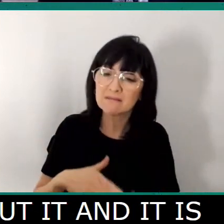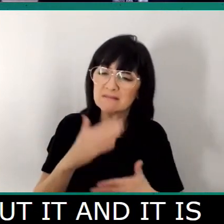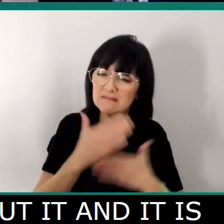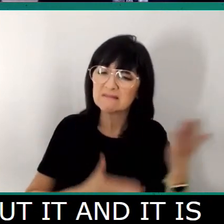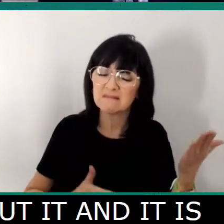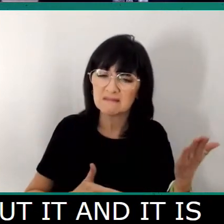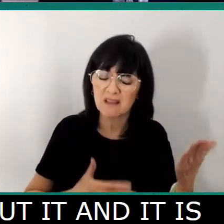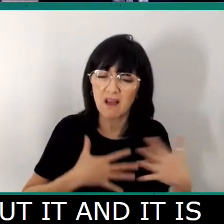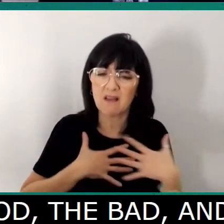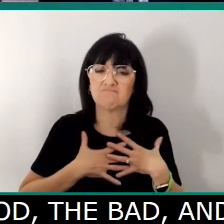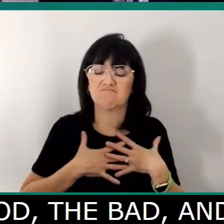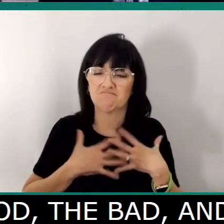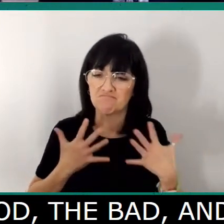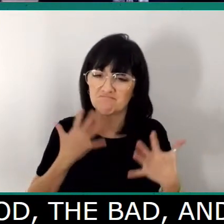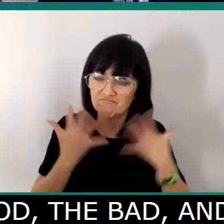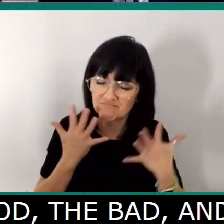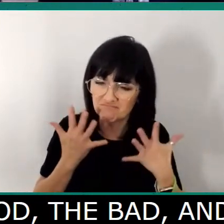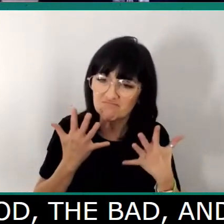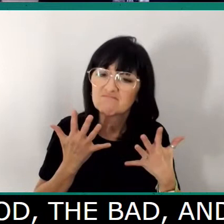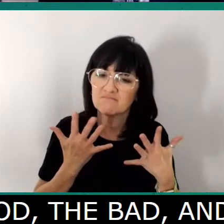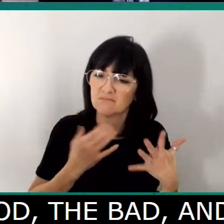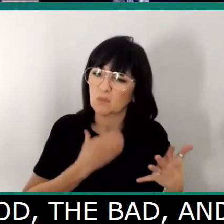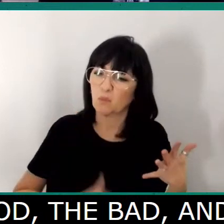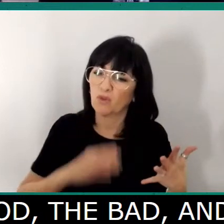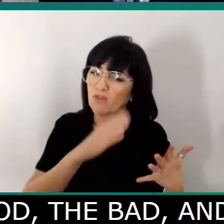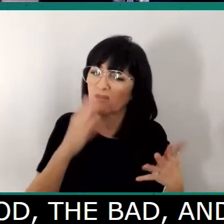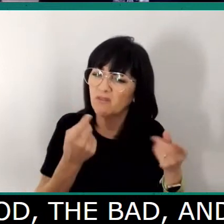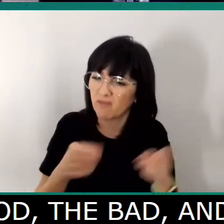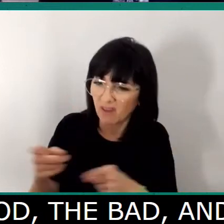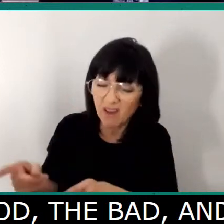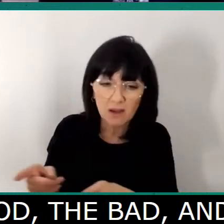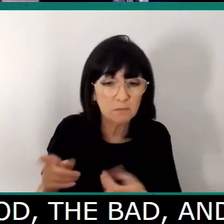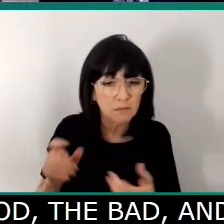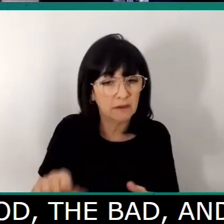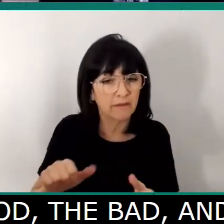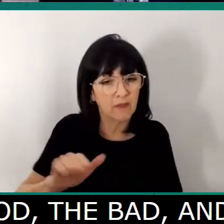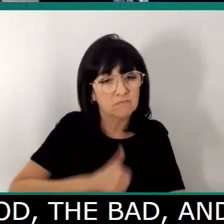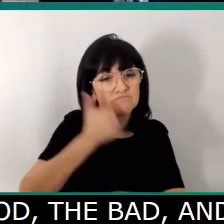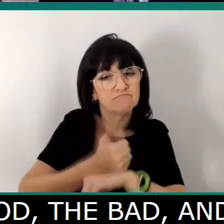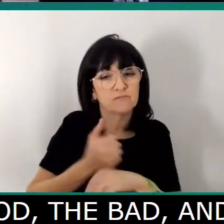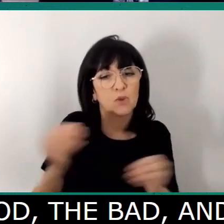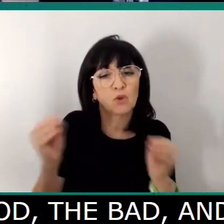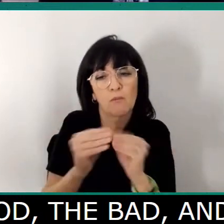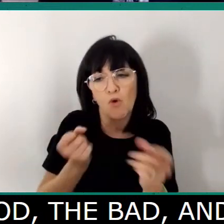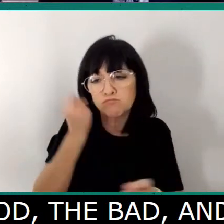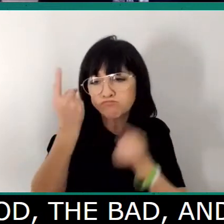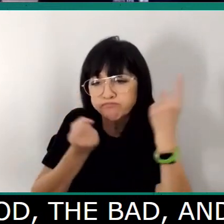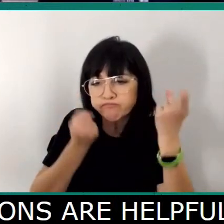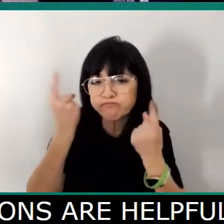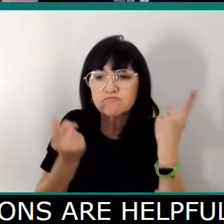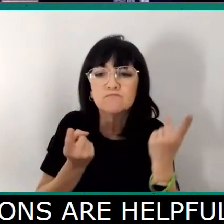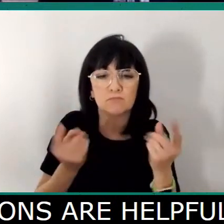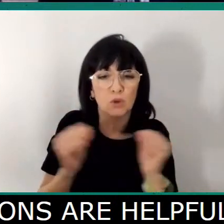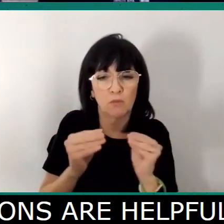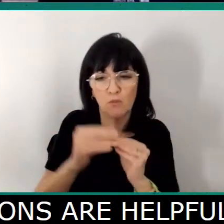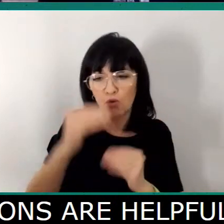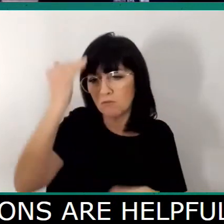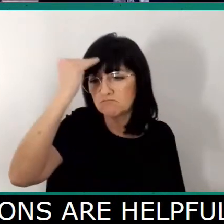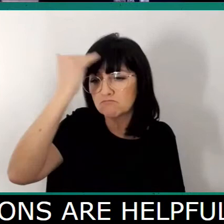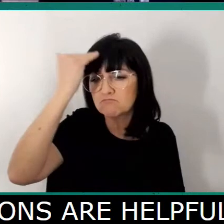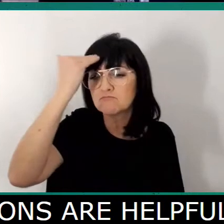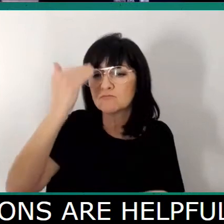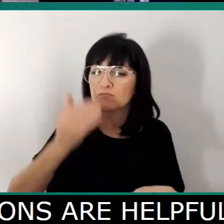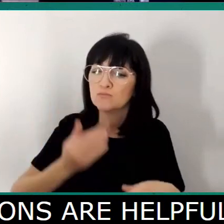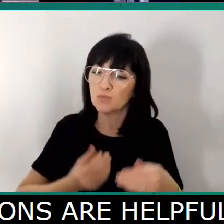help create a better understanding for all of us. As I said, we will be hosting another discussion